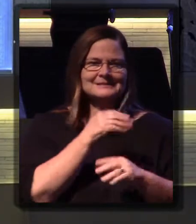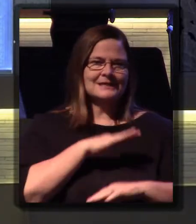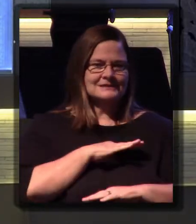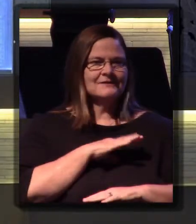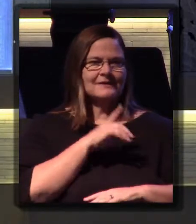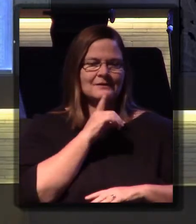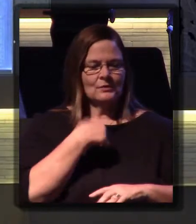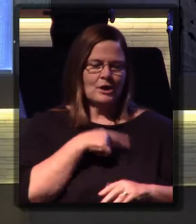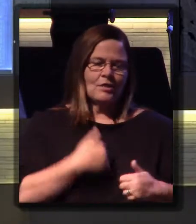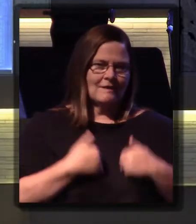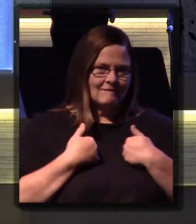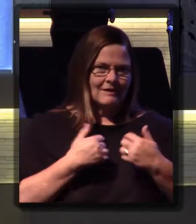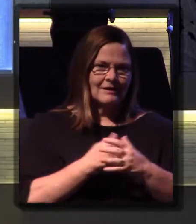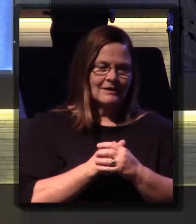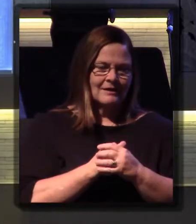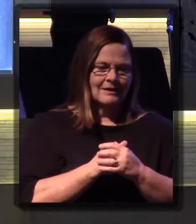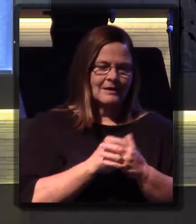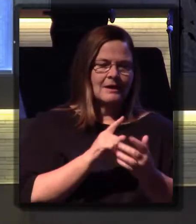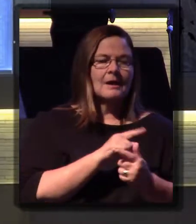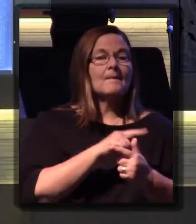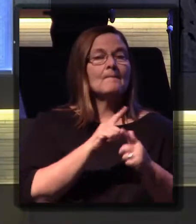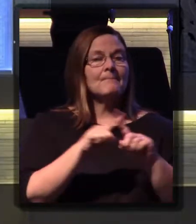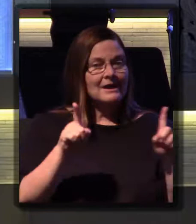maybe despairing even of life,